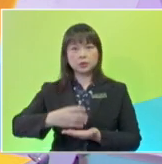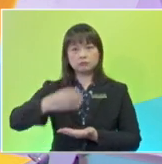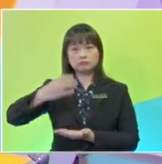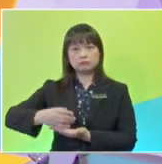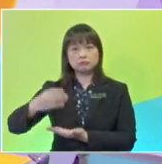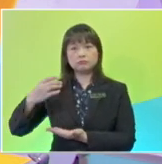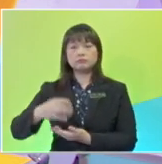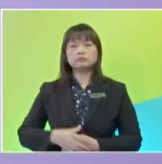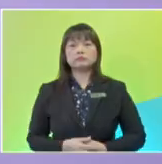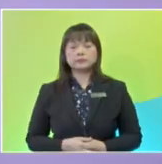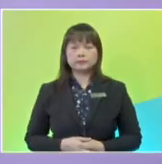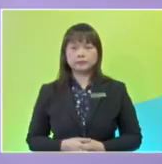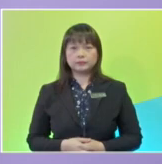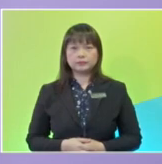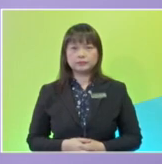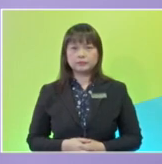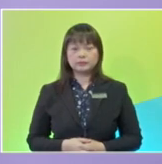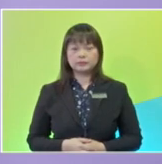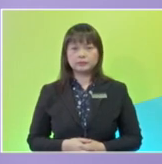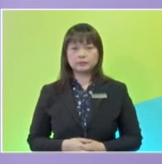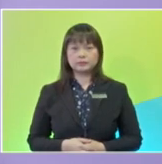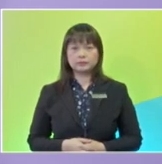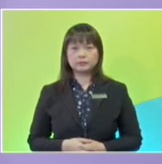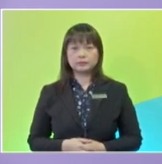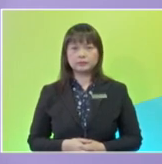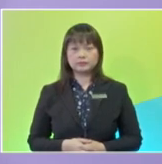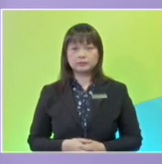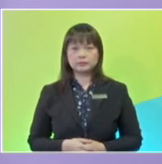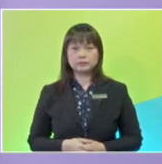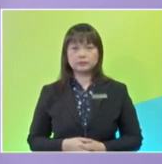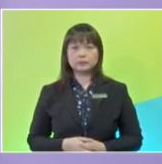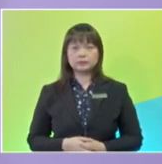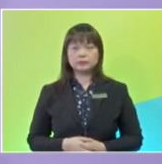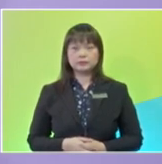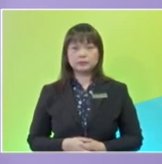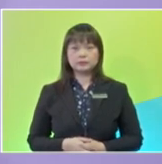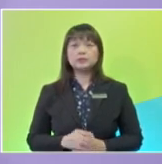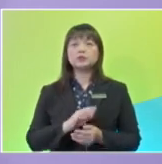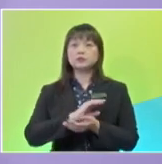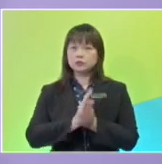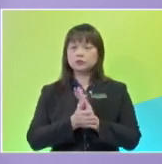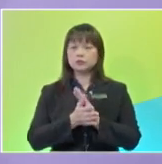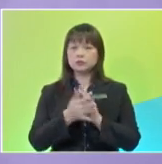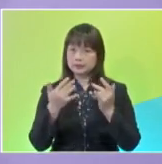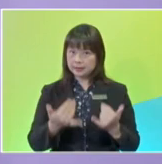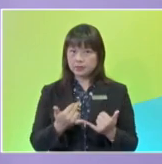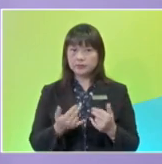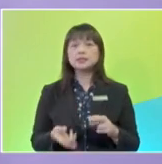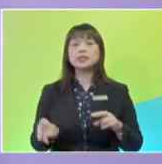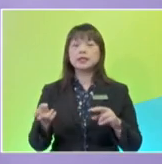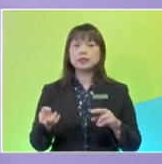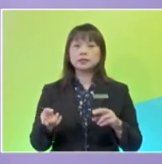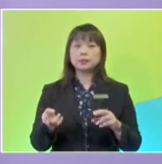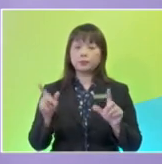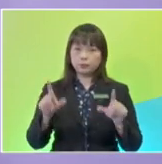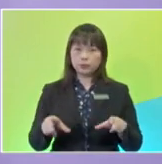3/4 full. Okay. Just keep adding. So, I'm adding water to salt, right? Yeah, adding water to salt. Just keep